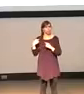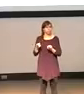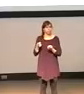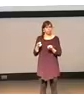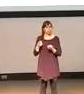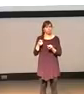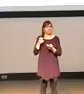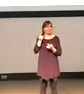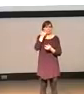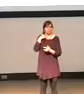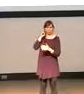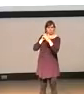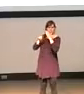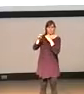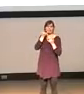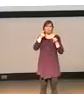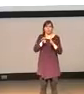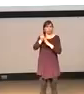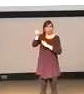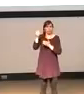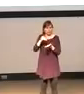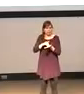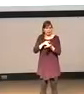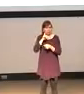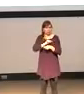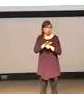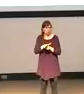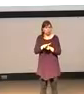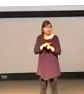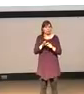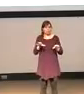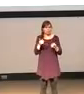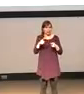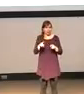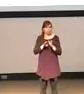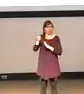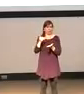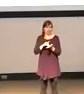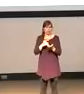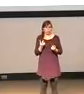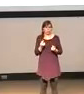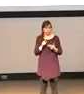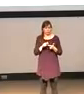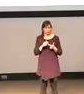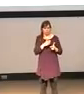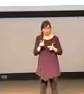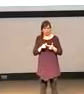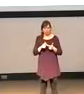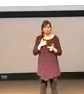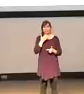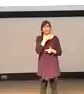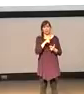in anticipation of another surge or uptick in COVID activity. And I want to thank